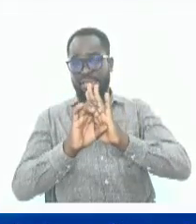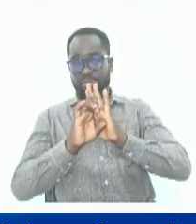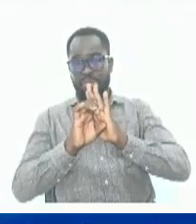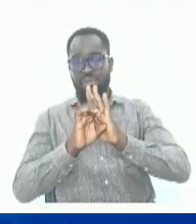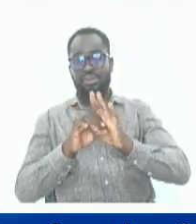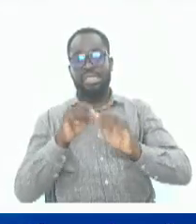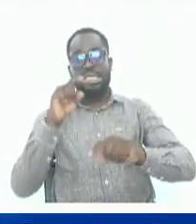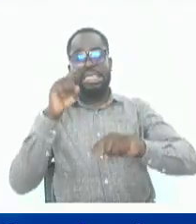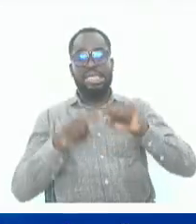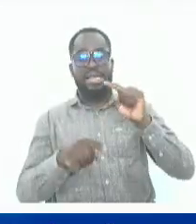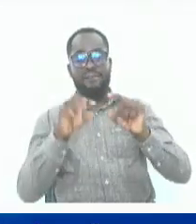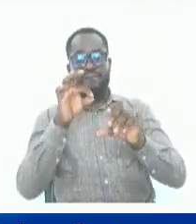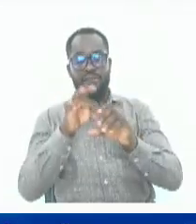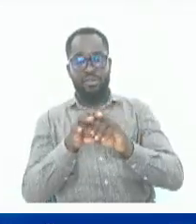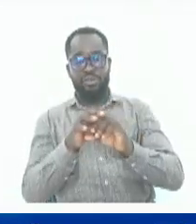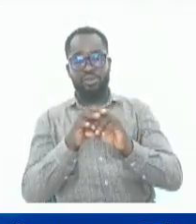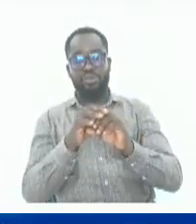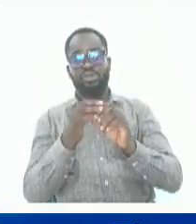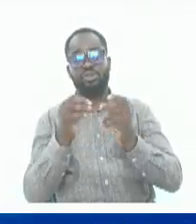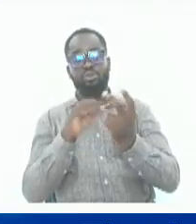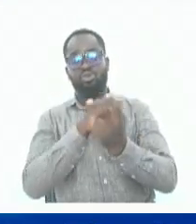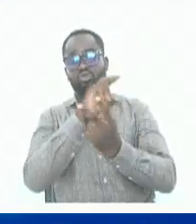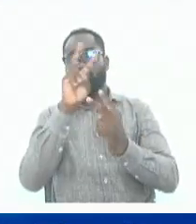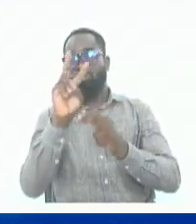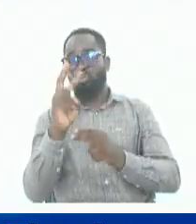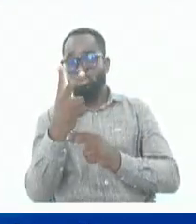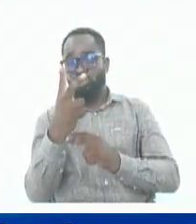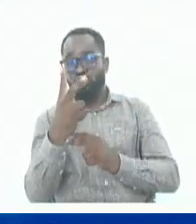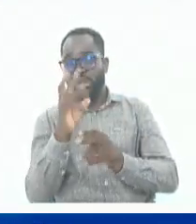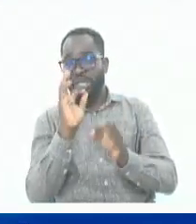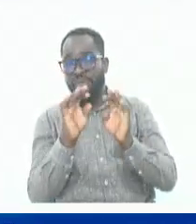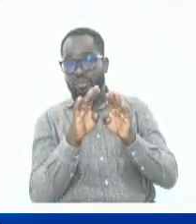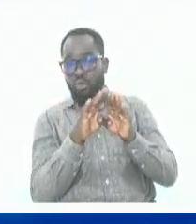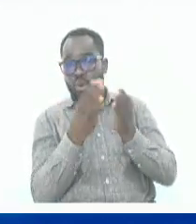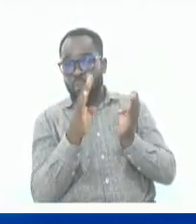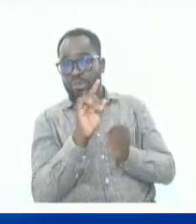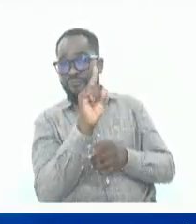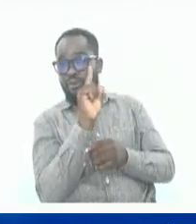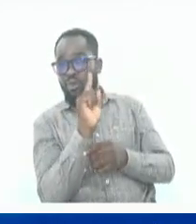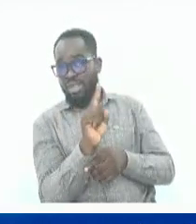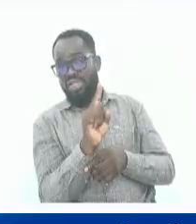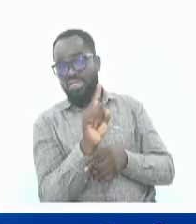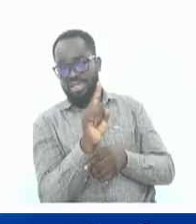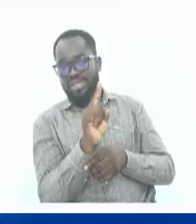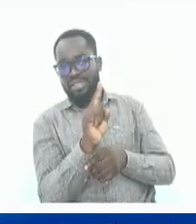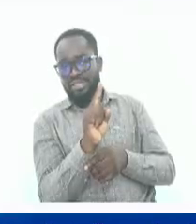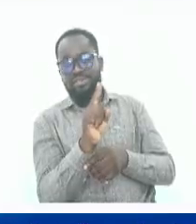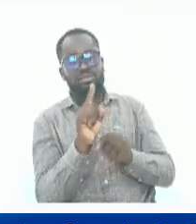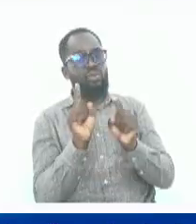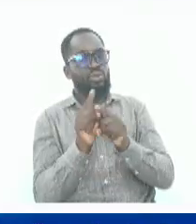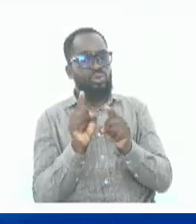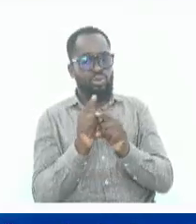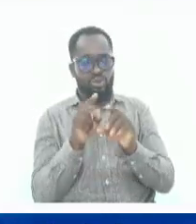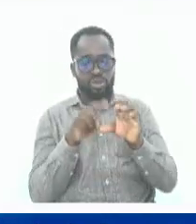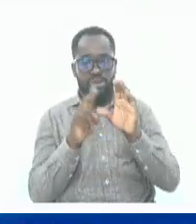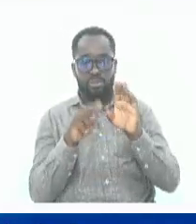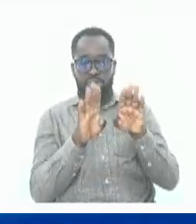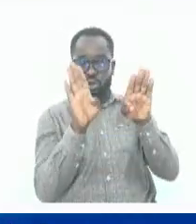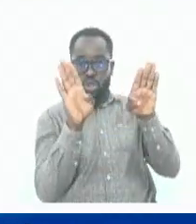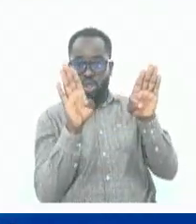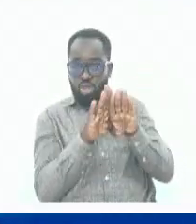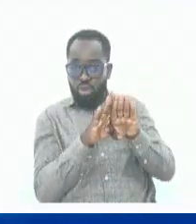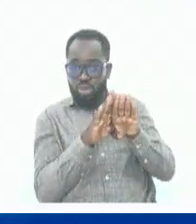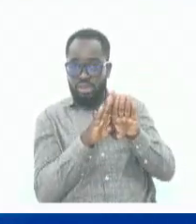cannot vote on Resolution 2 when the chairman has only opened voting for Resolution 1. Also, when the chairman closes voting